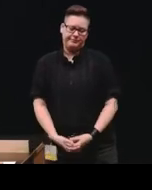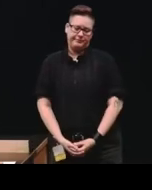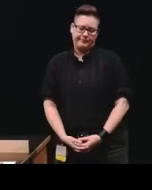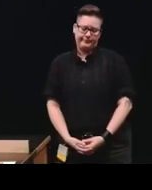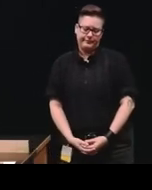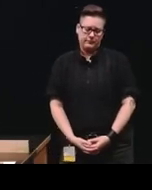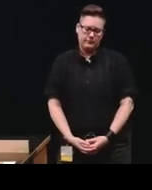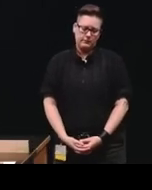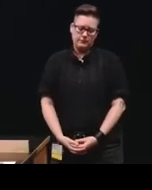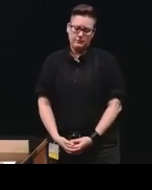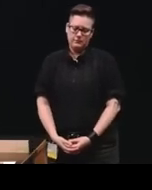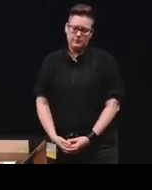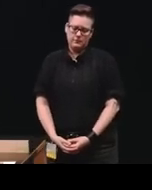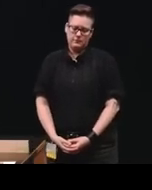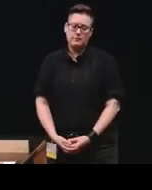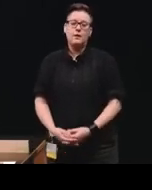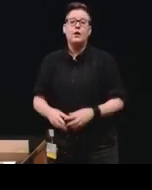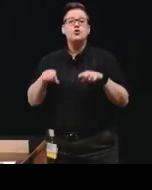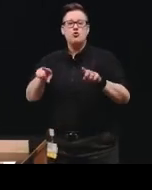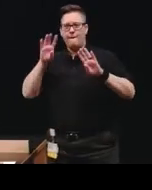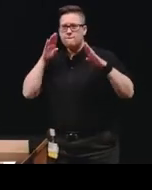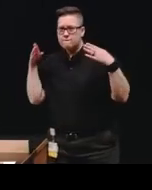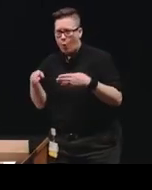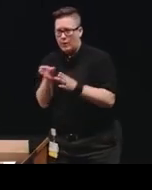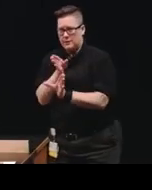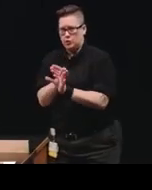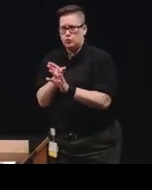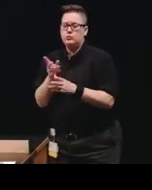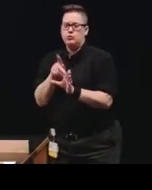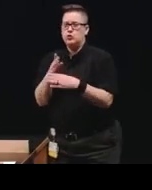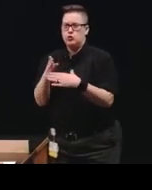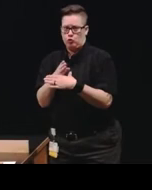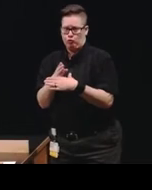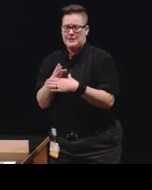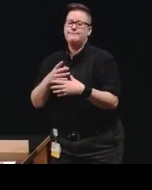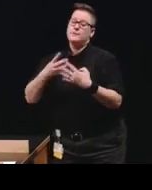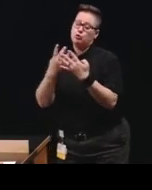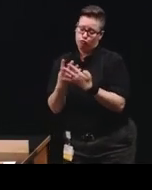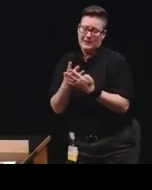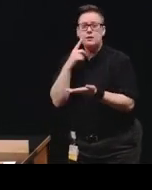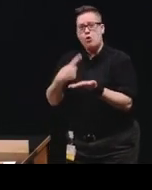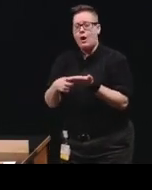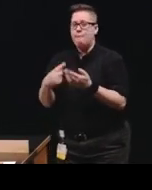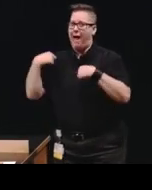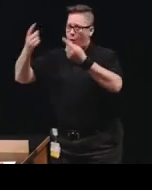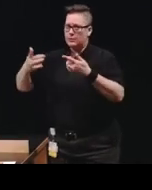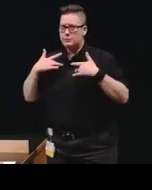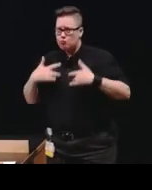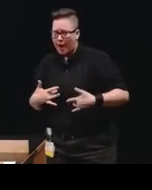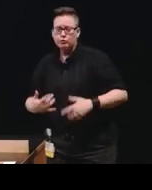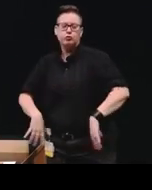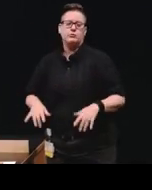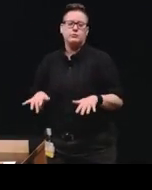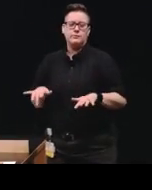it. In the focus psychiatric screen, I focus on lifetime major depression, getting a sense of generalized